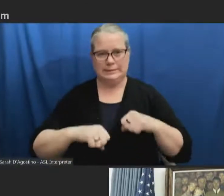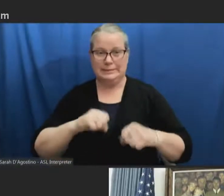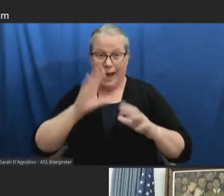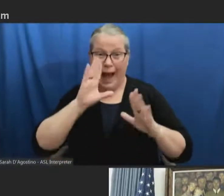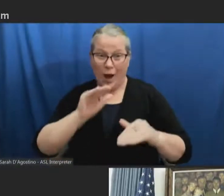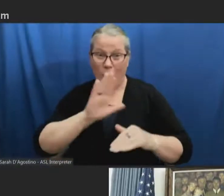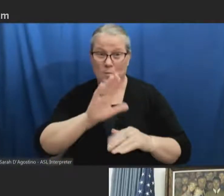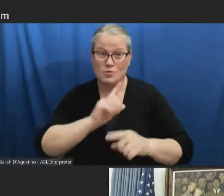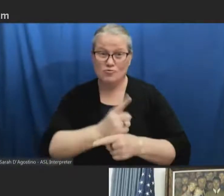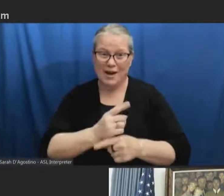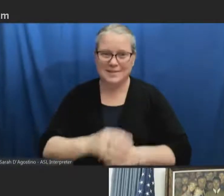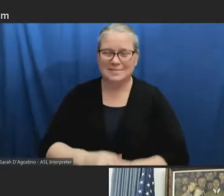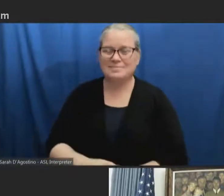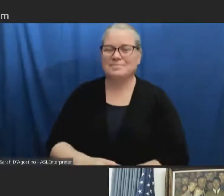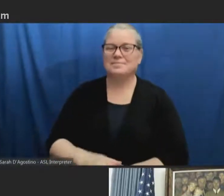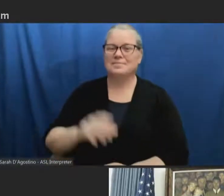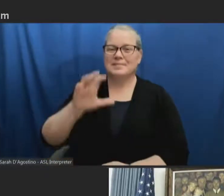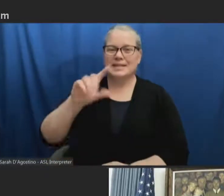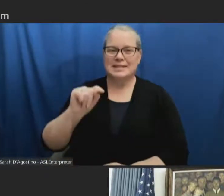CT News Junkie.